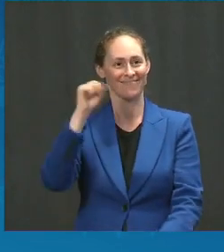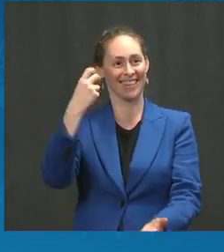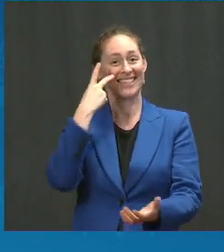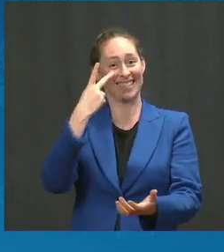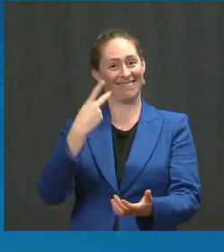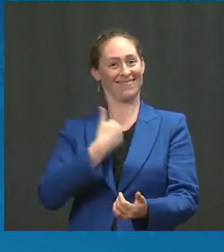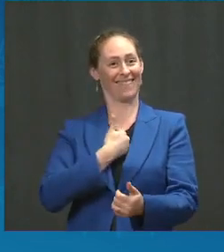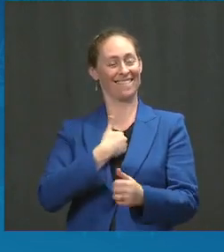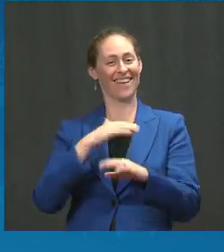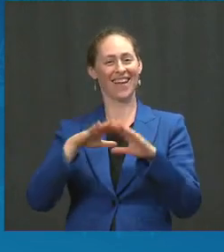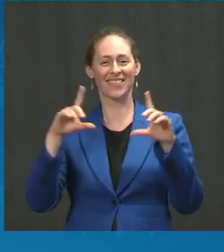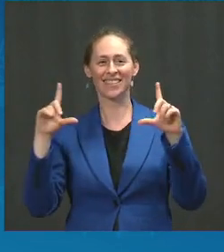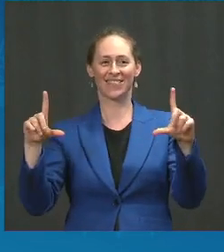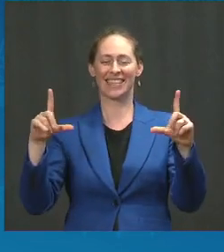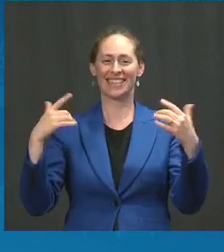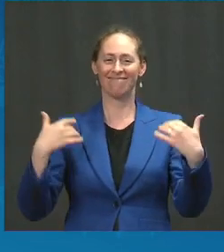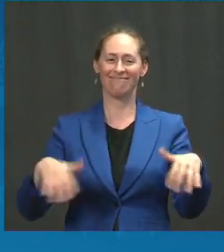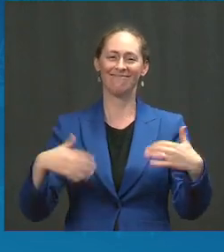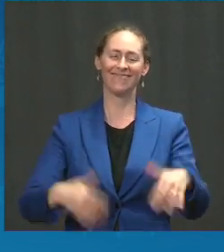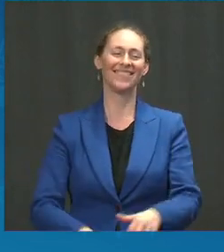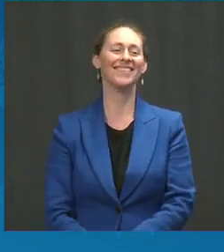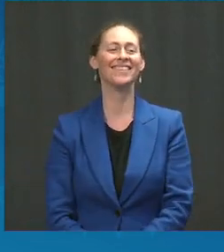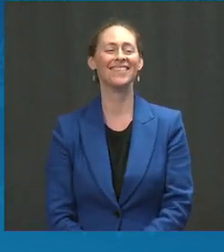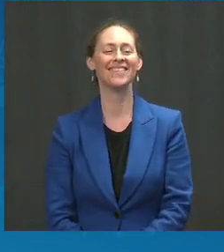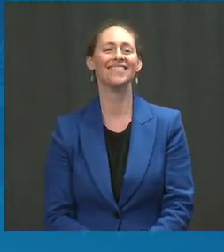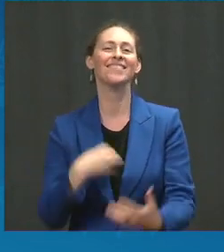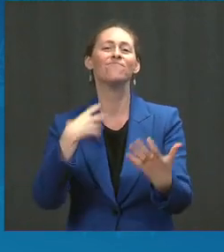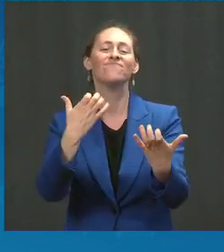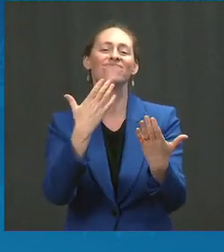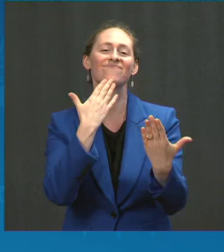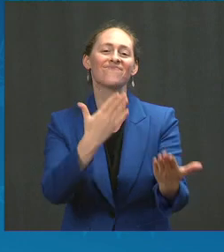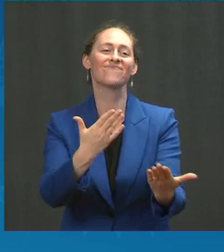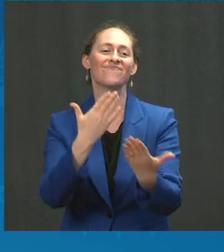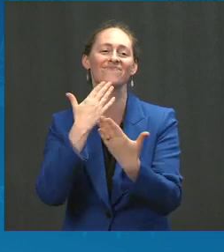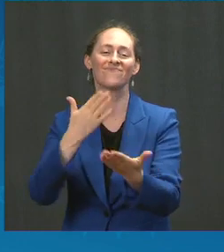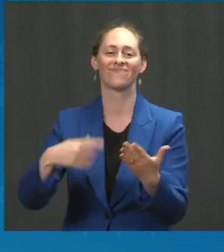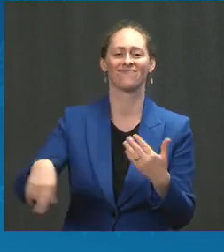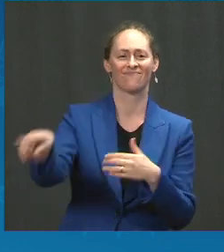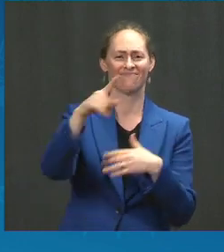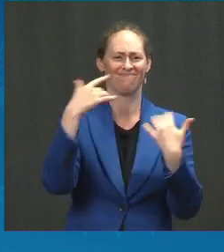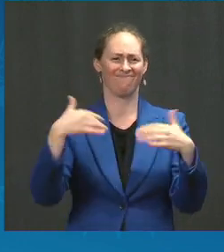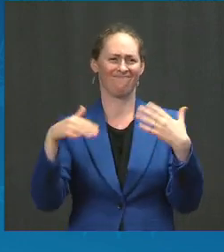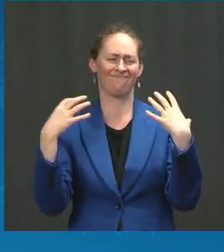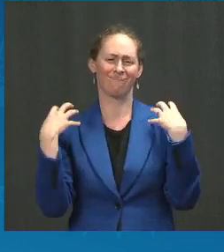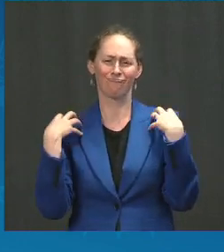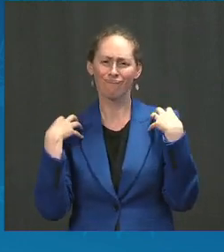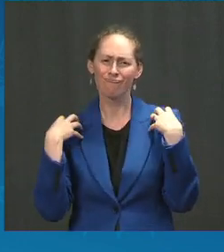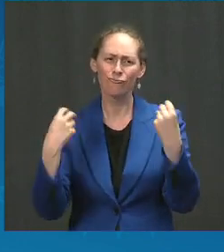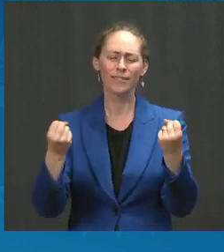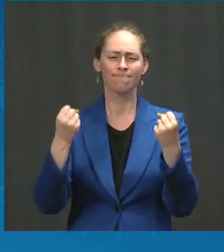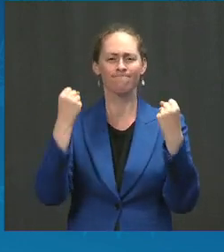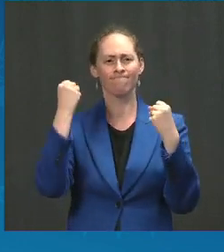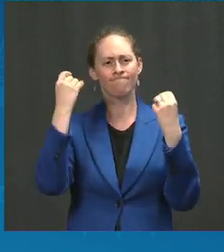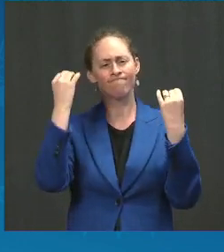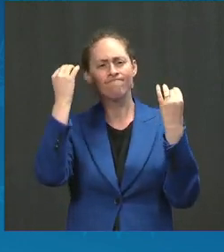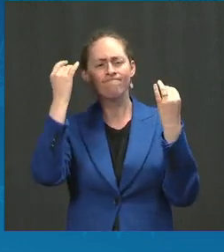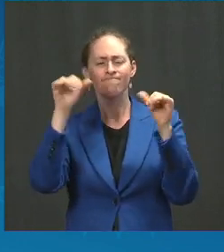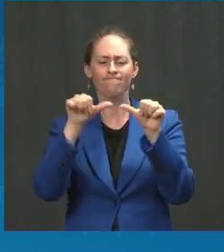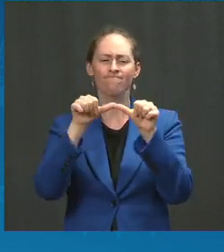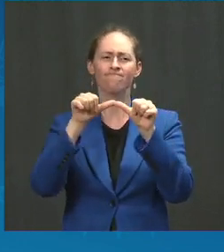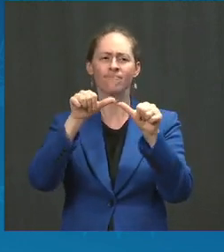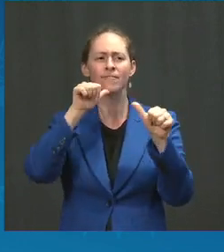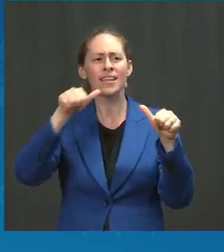and I want to thank you all for all the courage and endurance and commitment that you all have